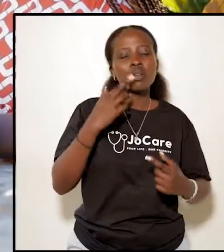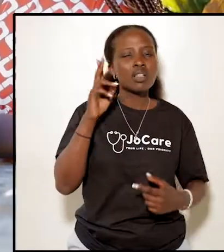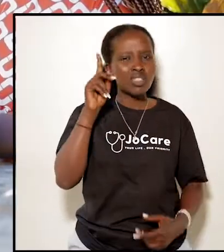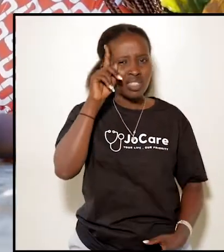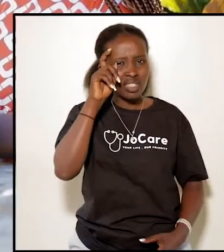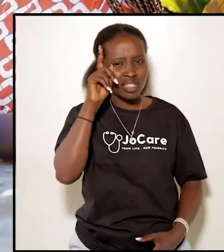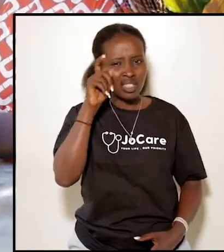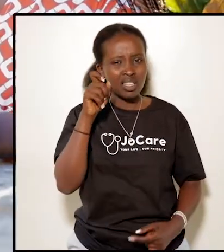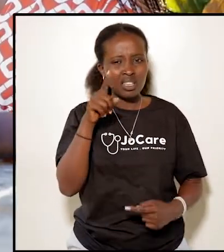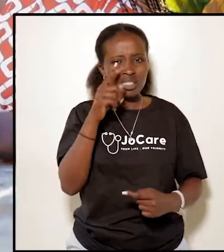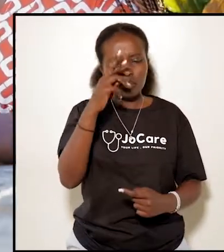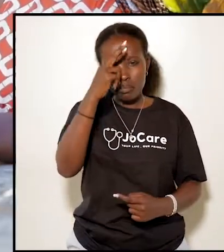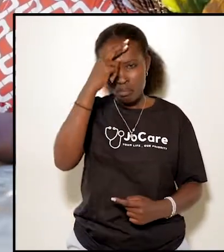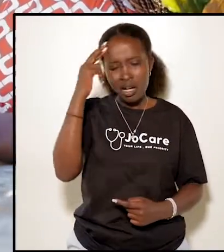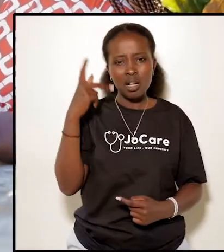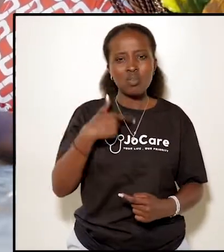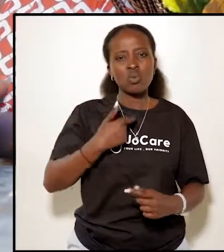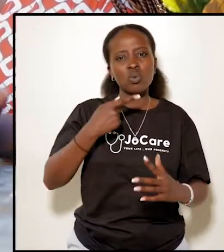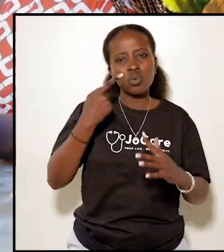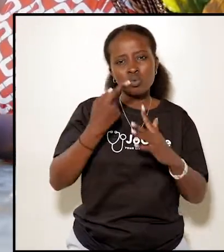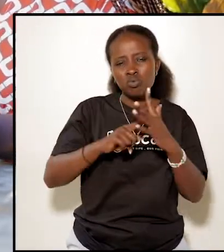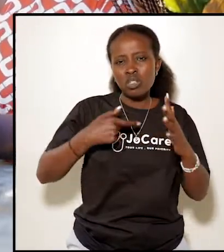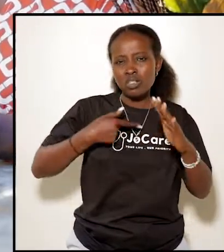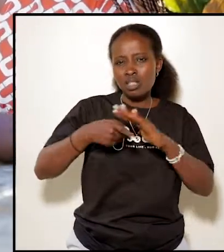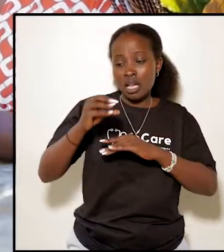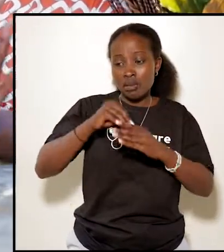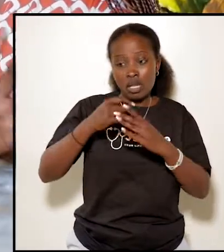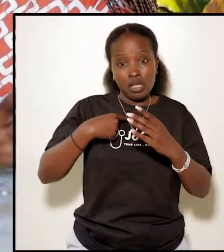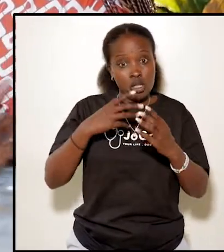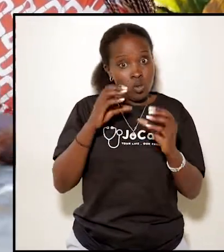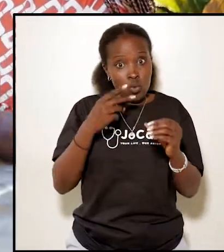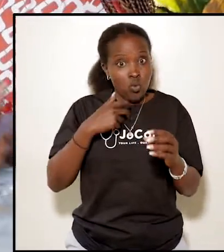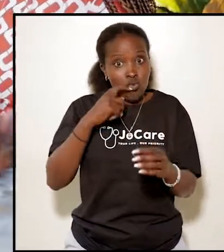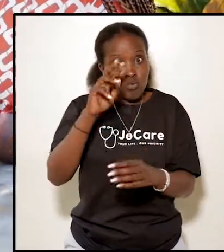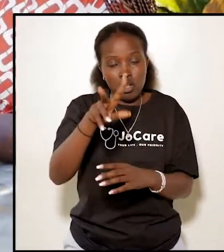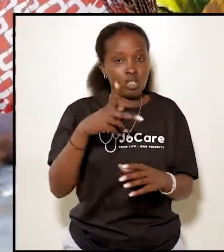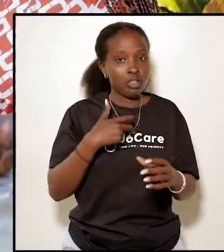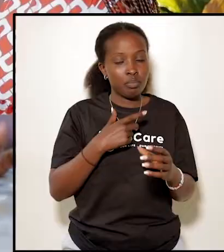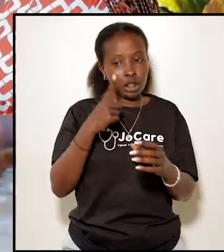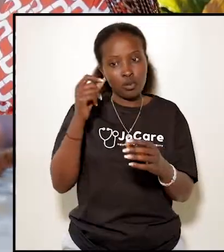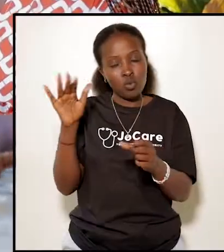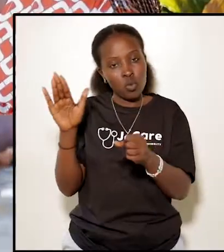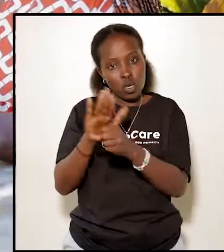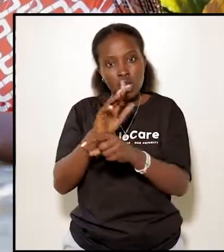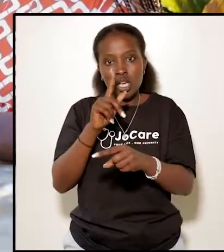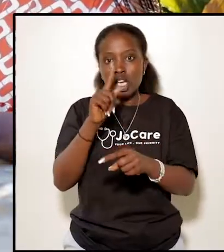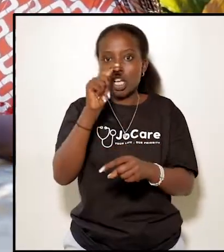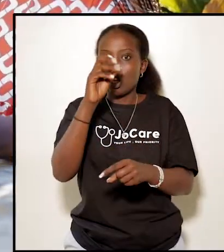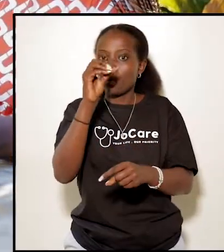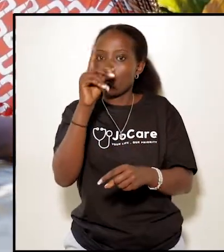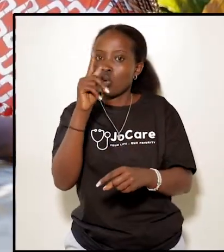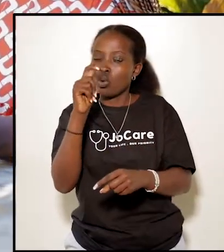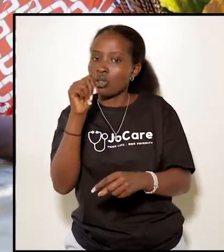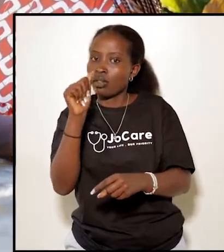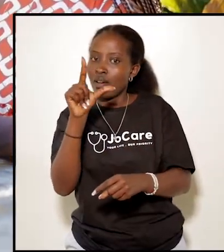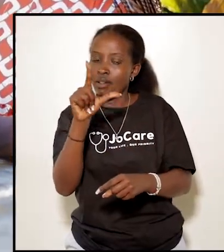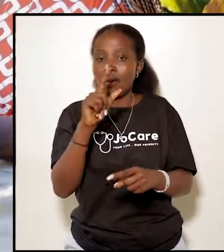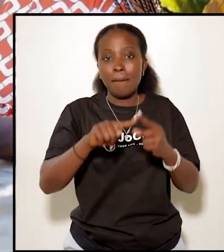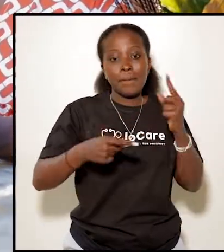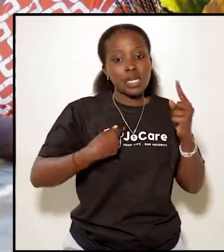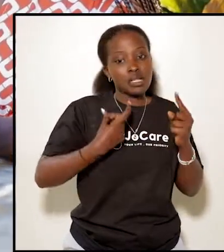shouldn't be thinking about because they are rarely according to the evidence. I'm not saying totally they can't happen, but then according to